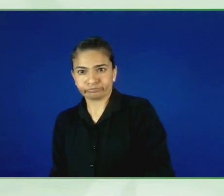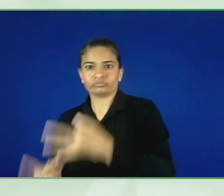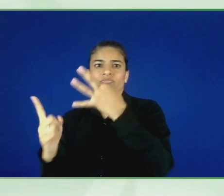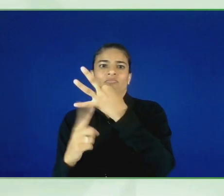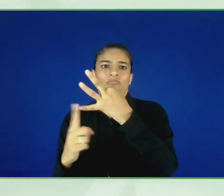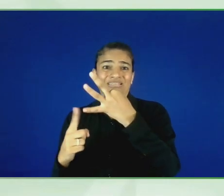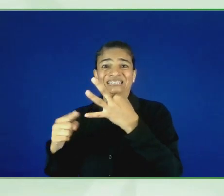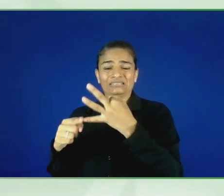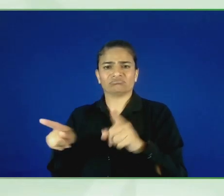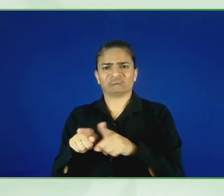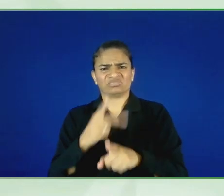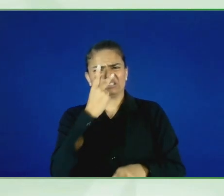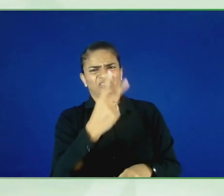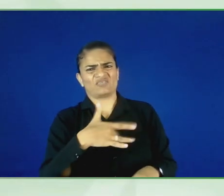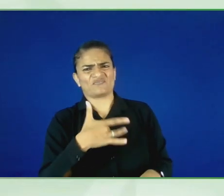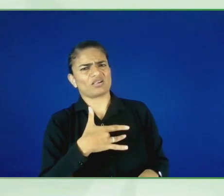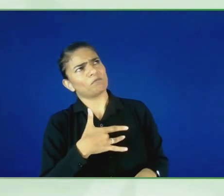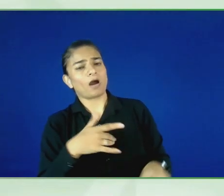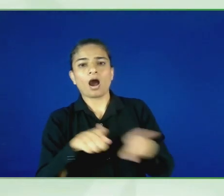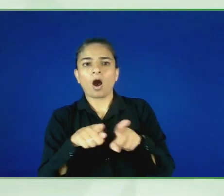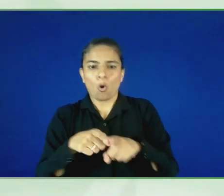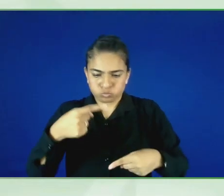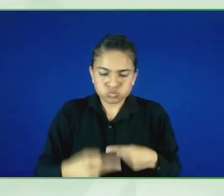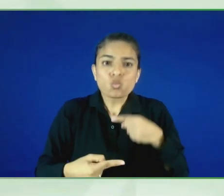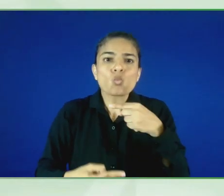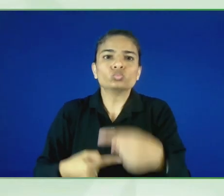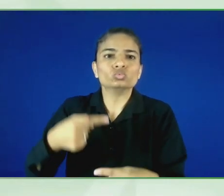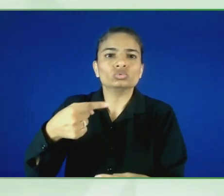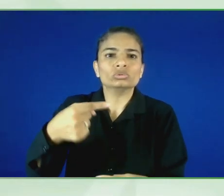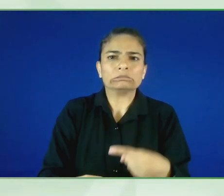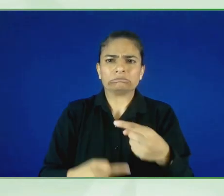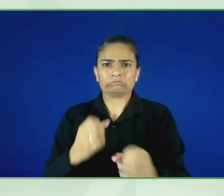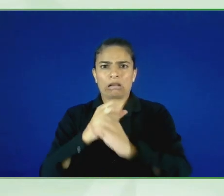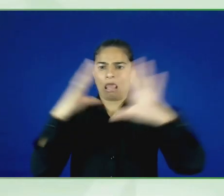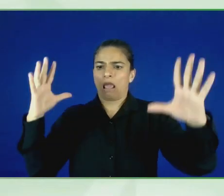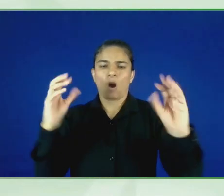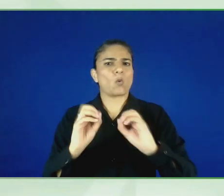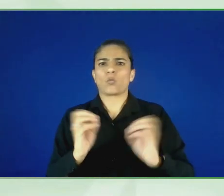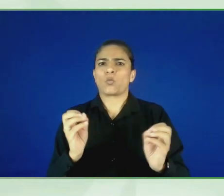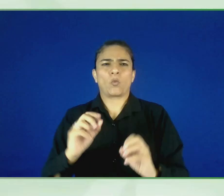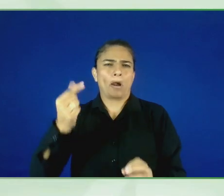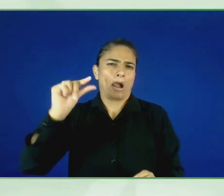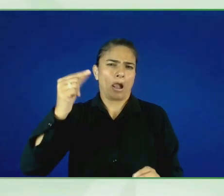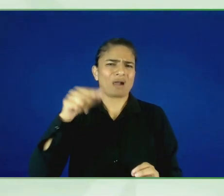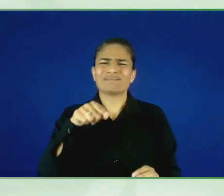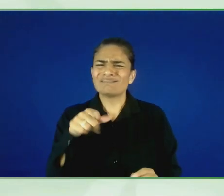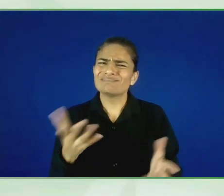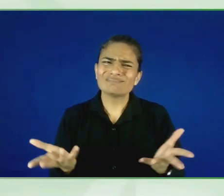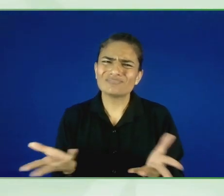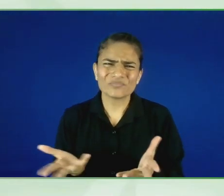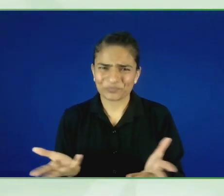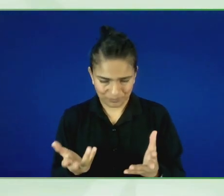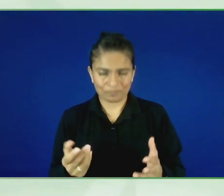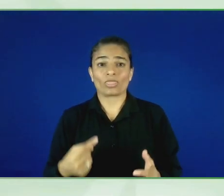Being the first leader who is courageous, who is fighting for an important topic, is sometimes very difficult.